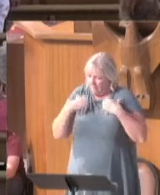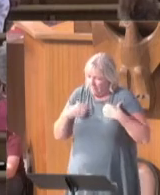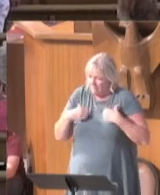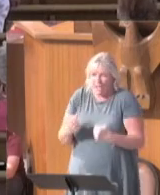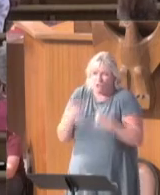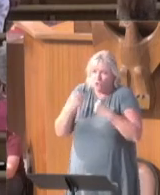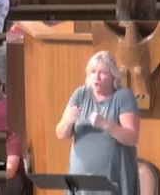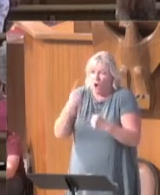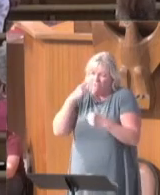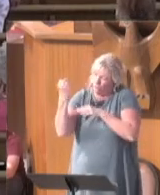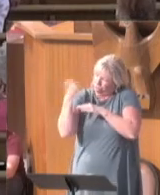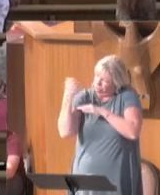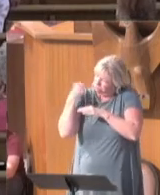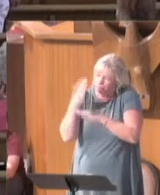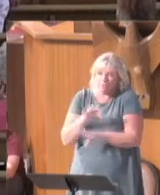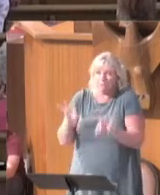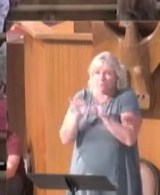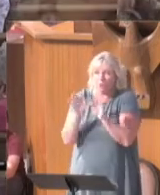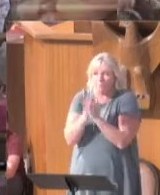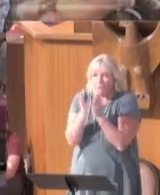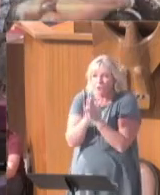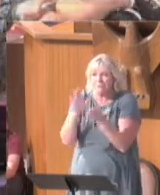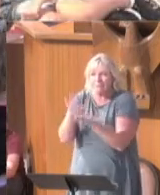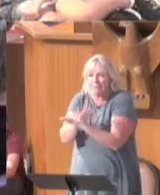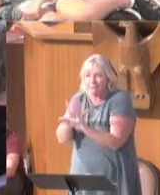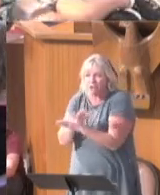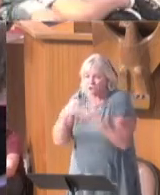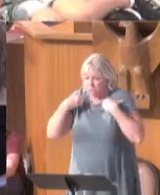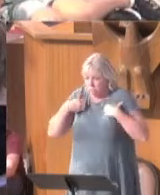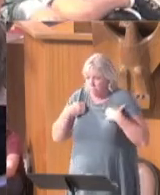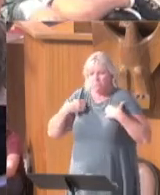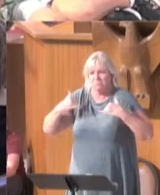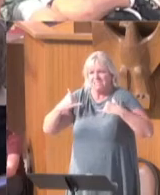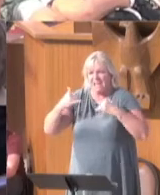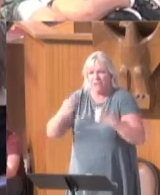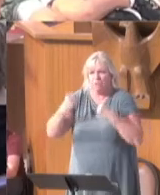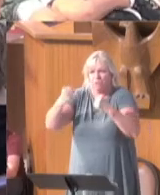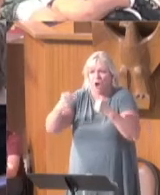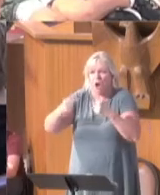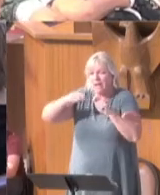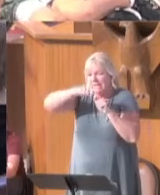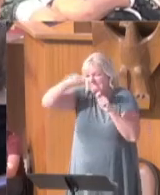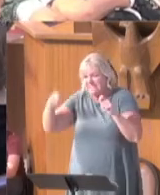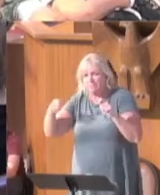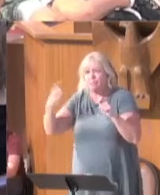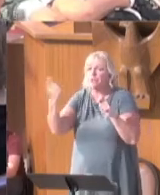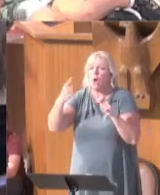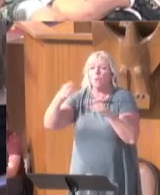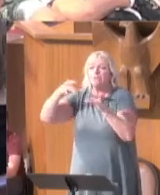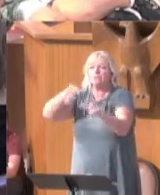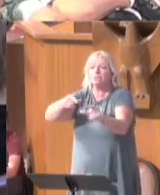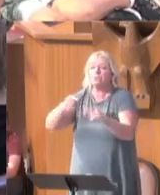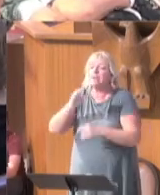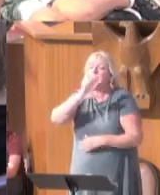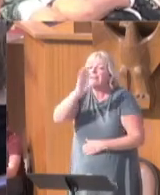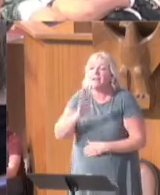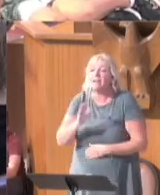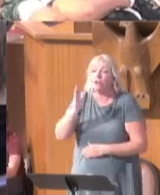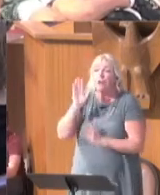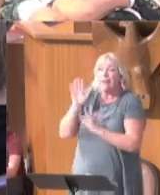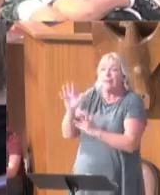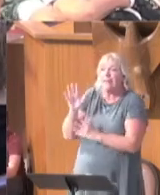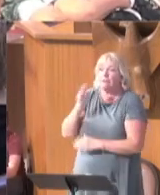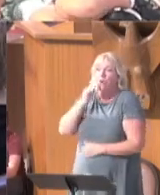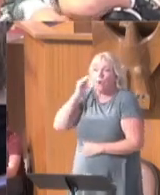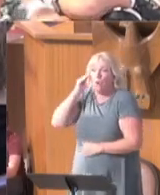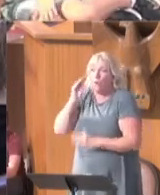important books and papers. May their straps never break, may their zippers never jam, and may they never be forgotten